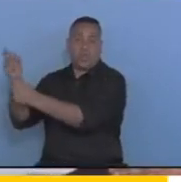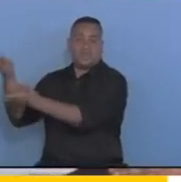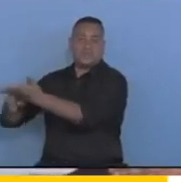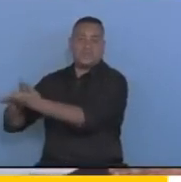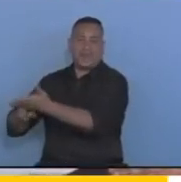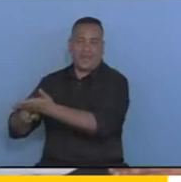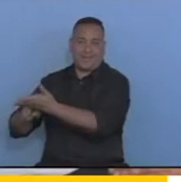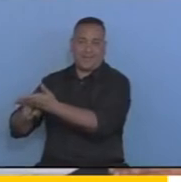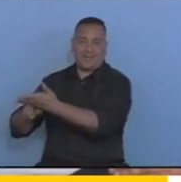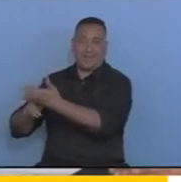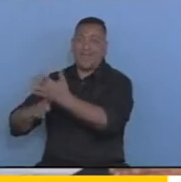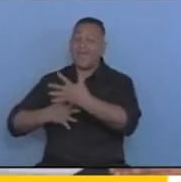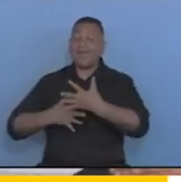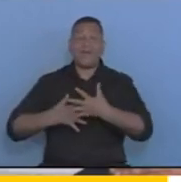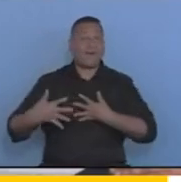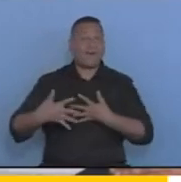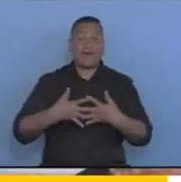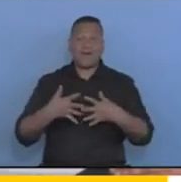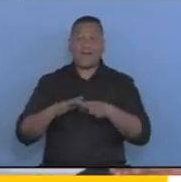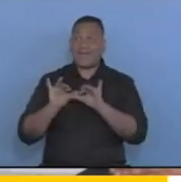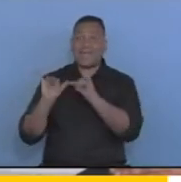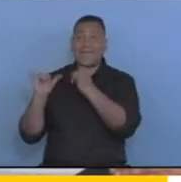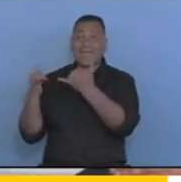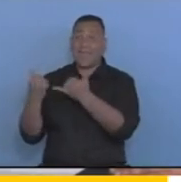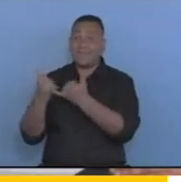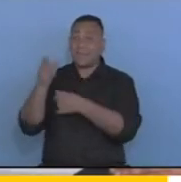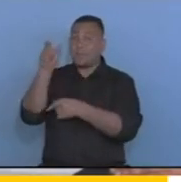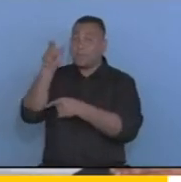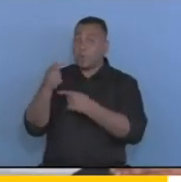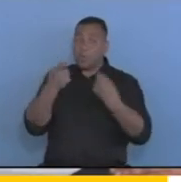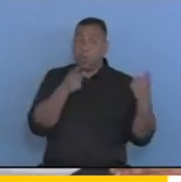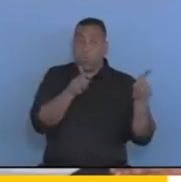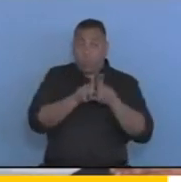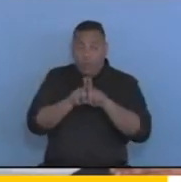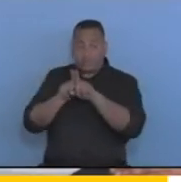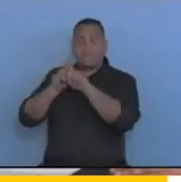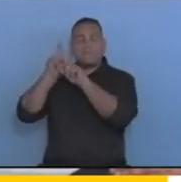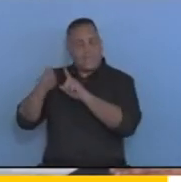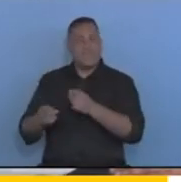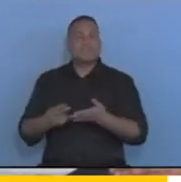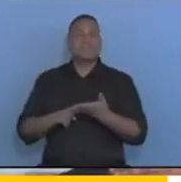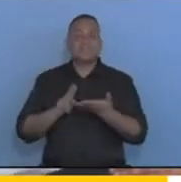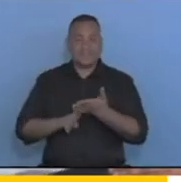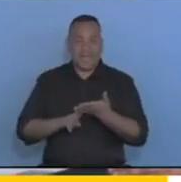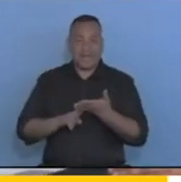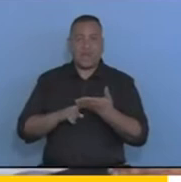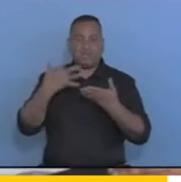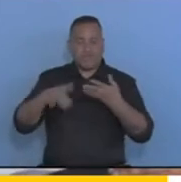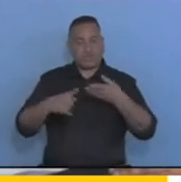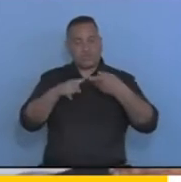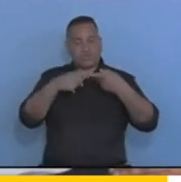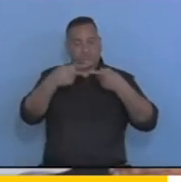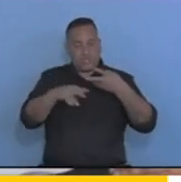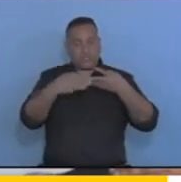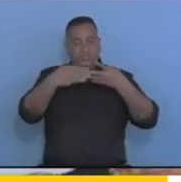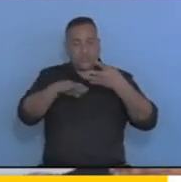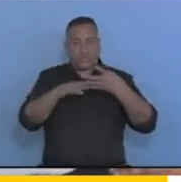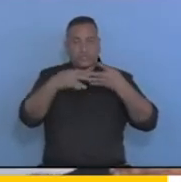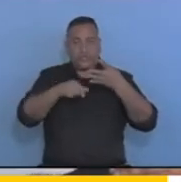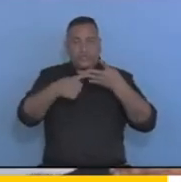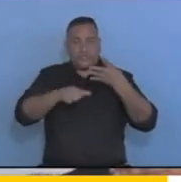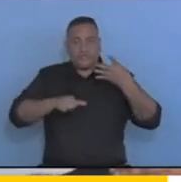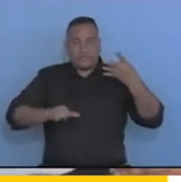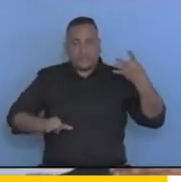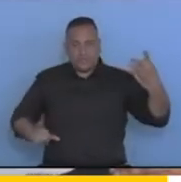his journeyman will indicate on that logbook what he's completed. Okay. So each time when he go away,